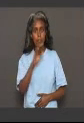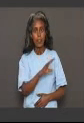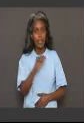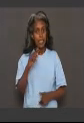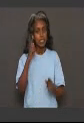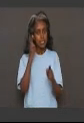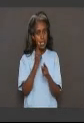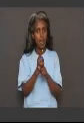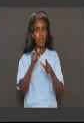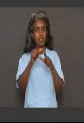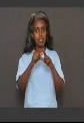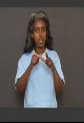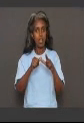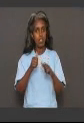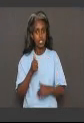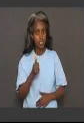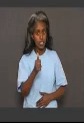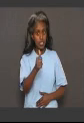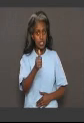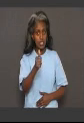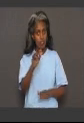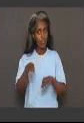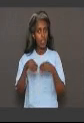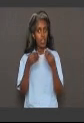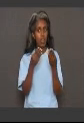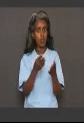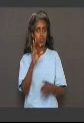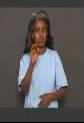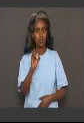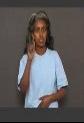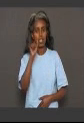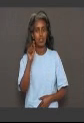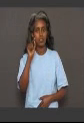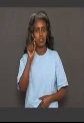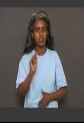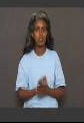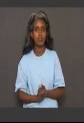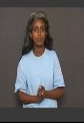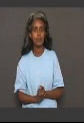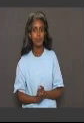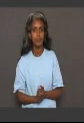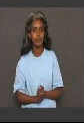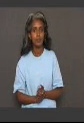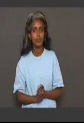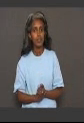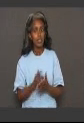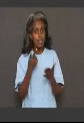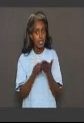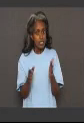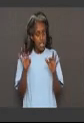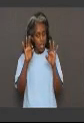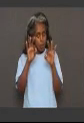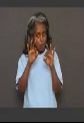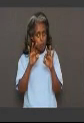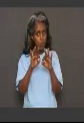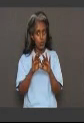the right angle itself counts for 90 degrees. It is important for